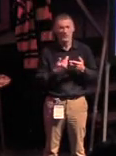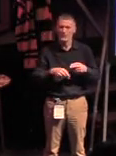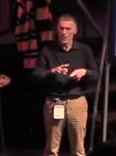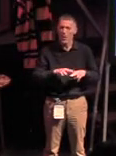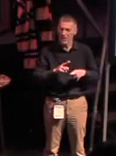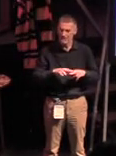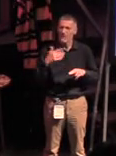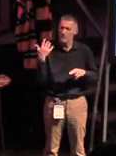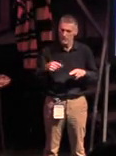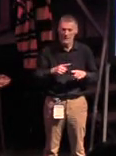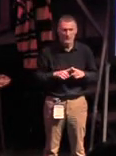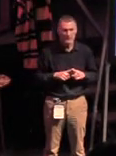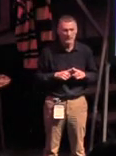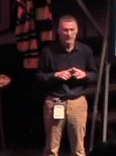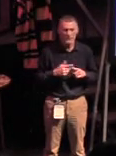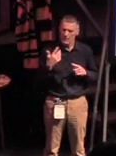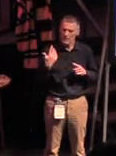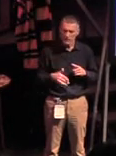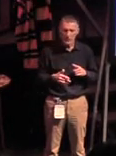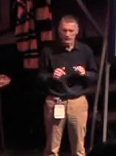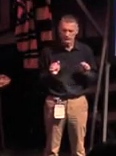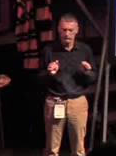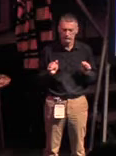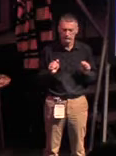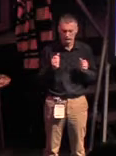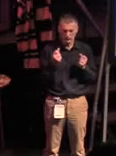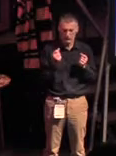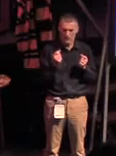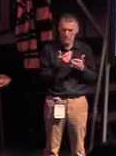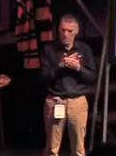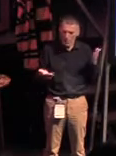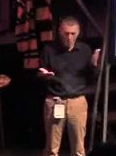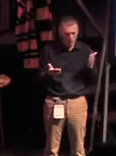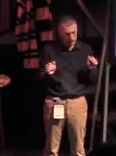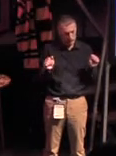We have certainly had much less understanding in the world.